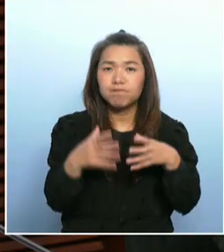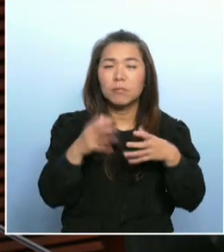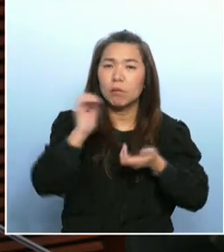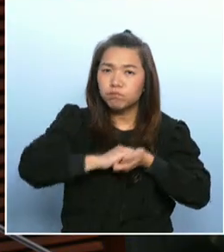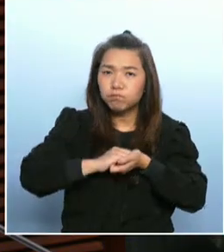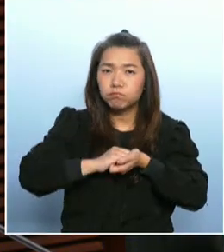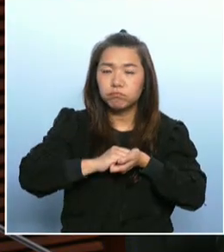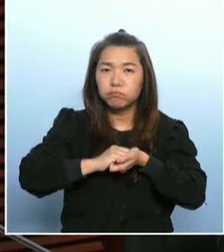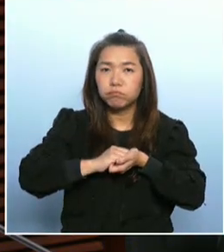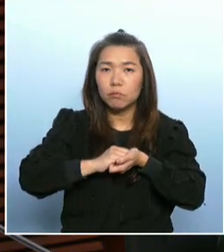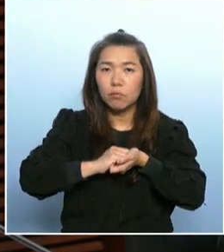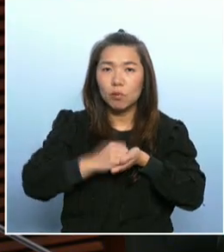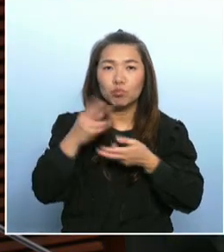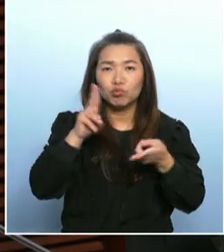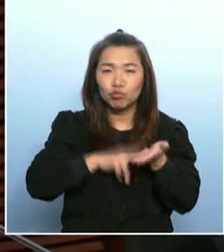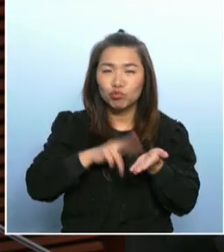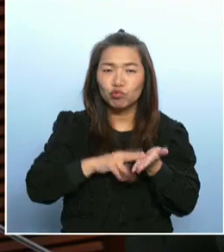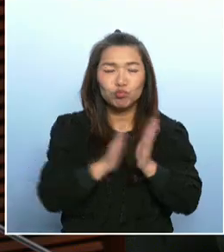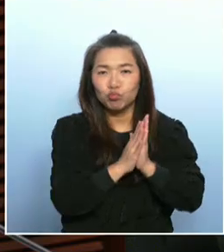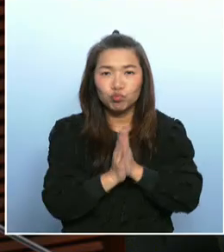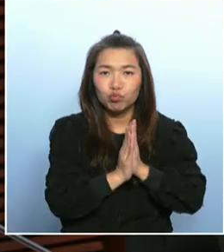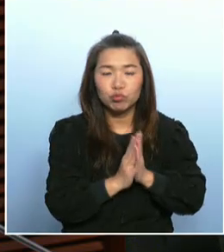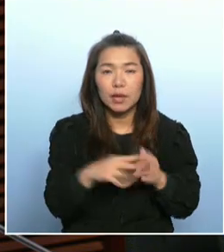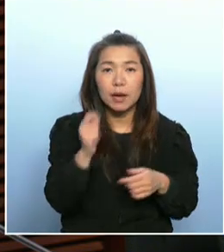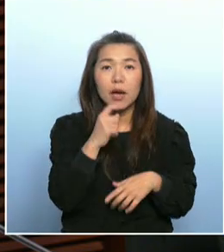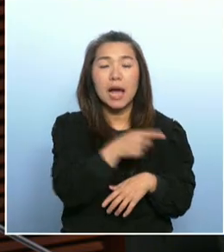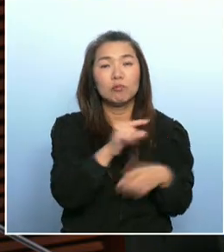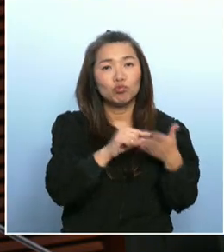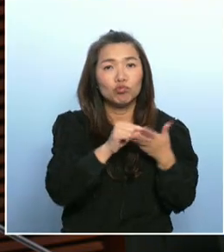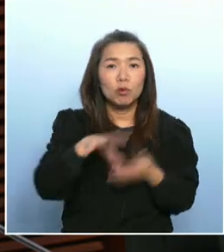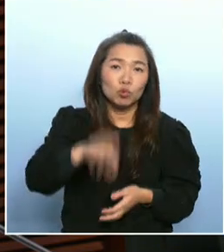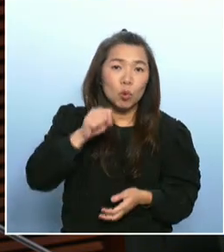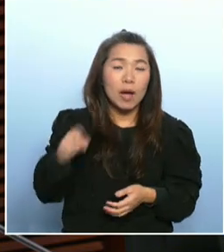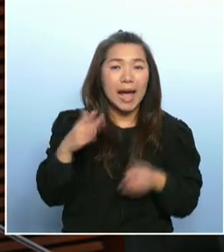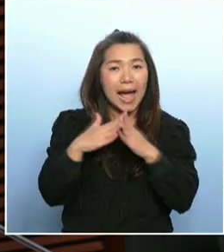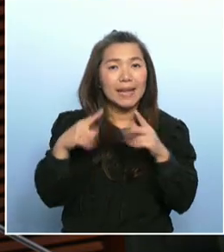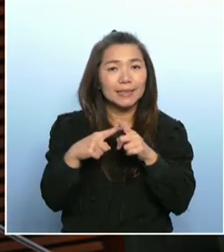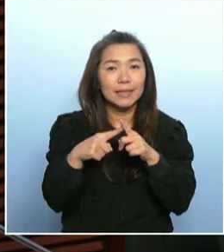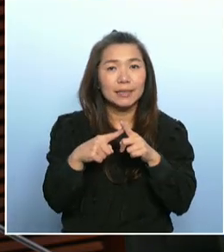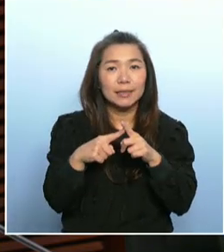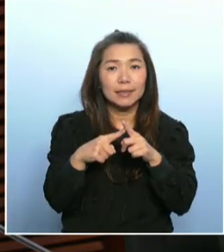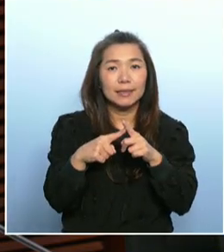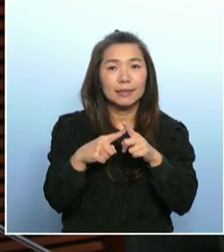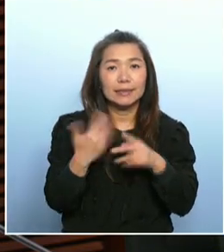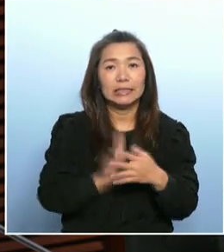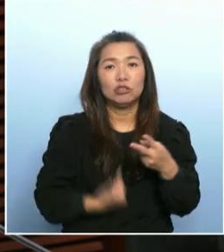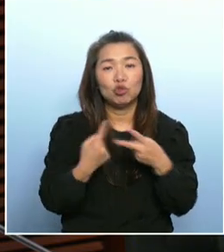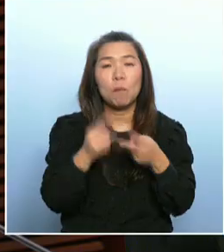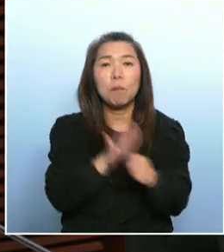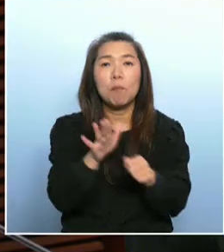relatives in care homes. As to whether we should facilitate communications between families and care